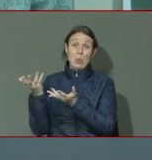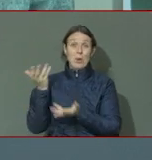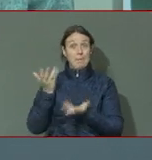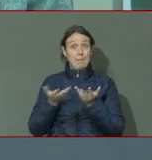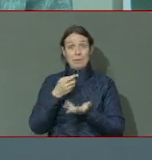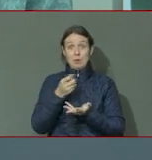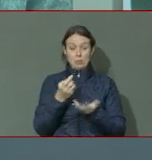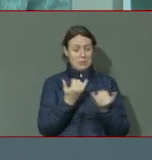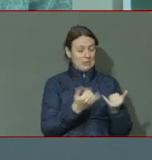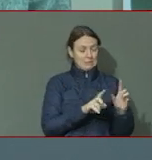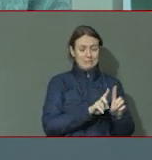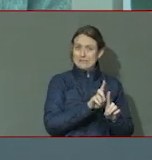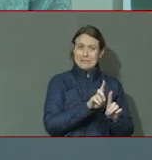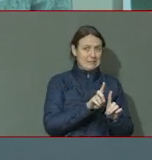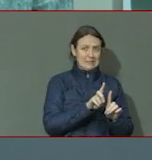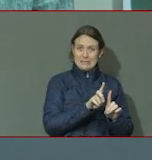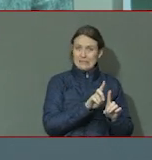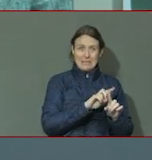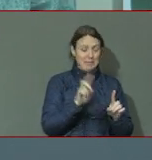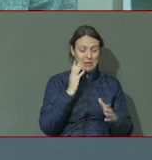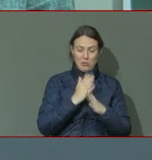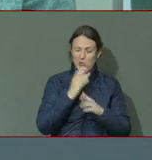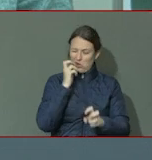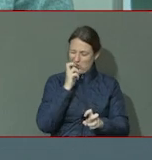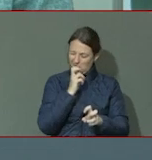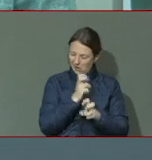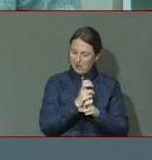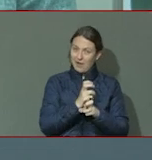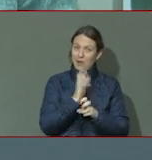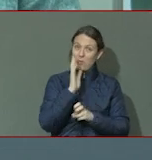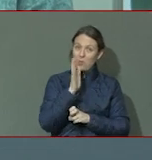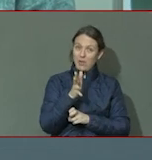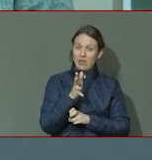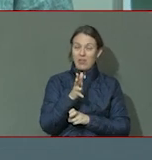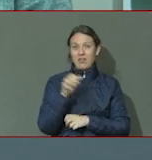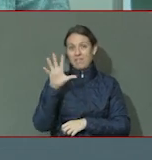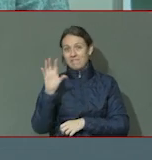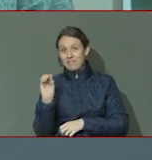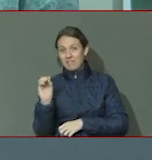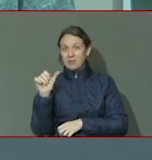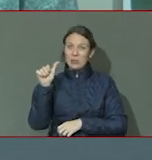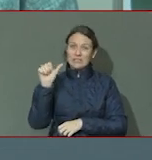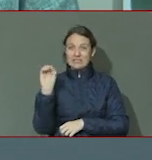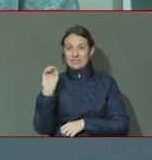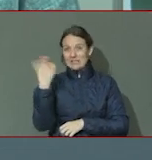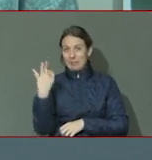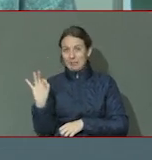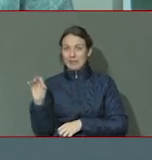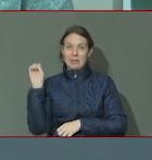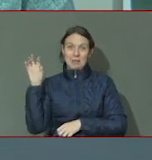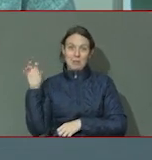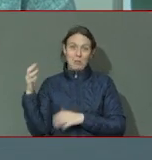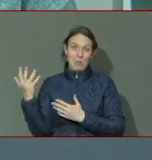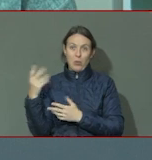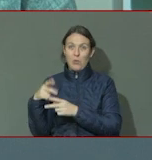to pass now, but then you're going to work very hard and you're going to get a 50 or a 60 in September or